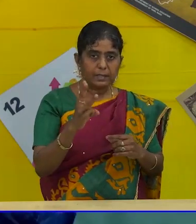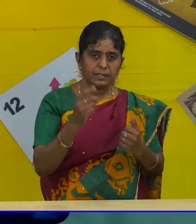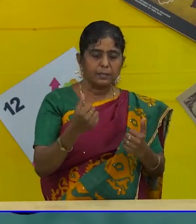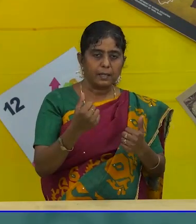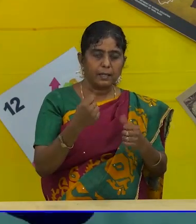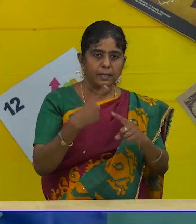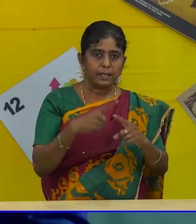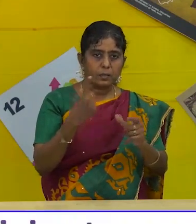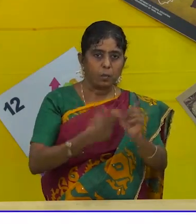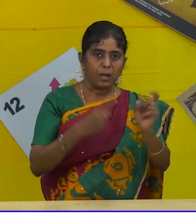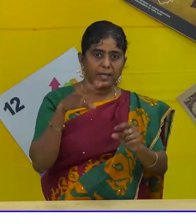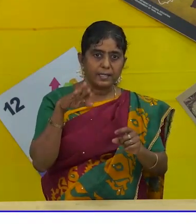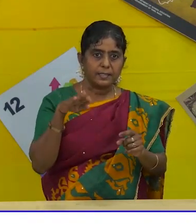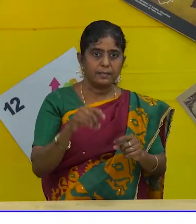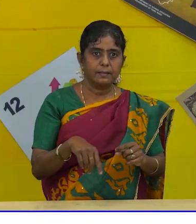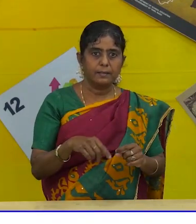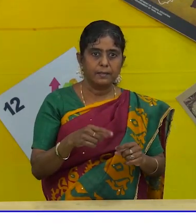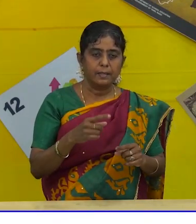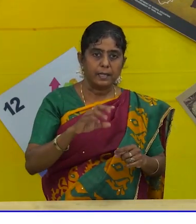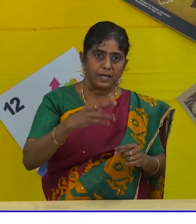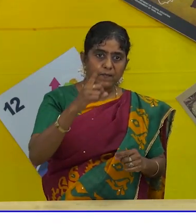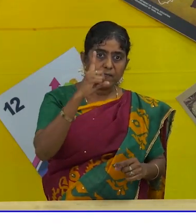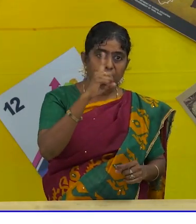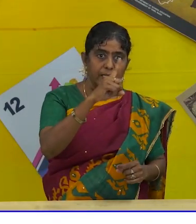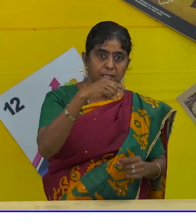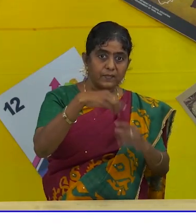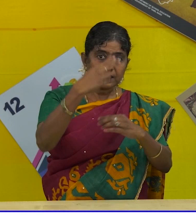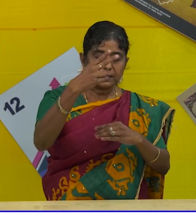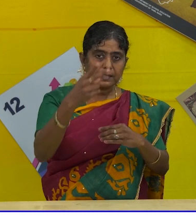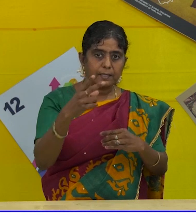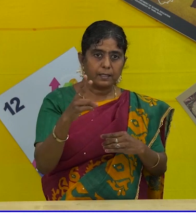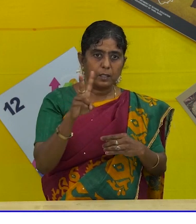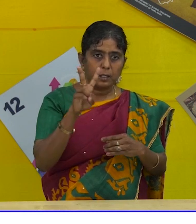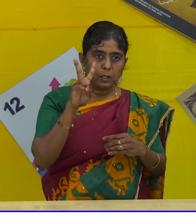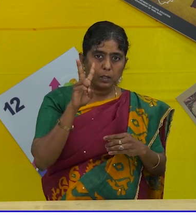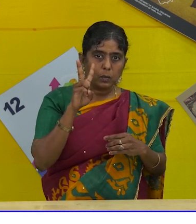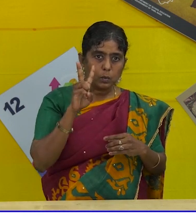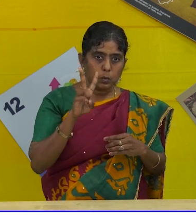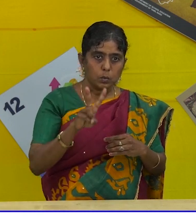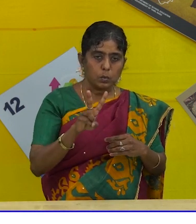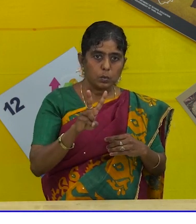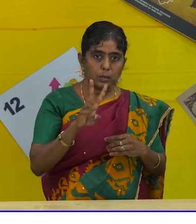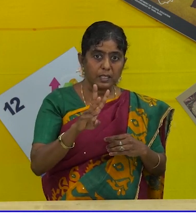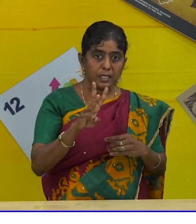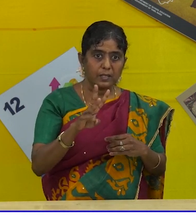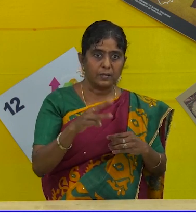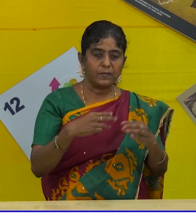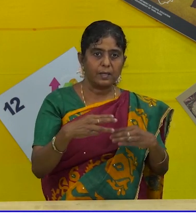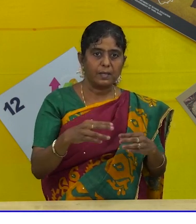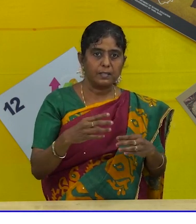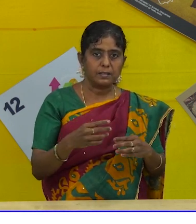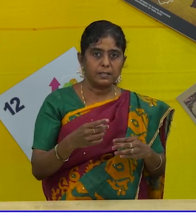x, y and z. So, any first degree equation containing